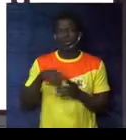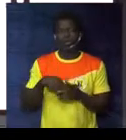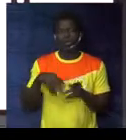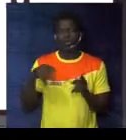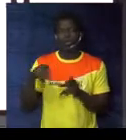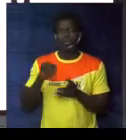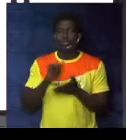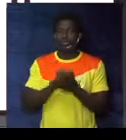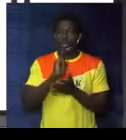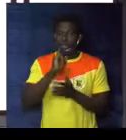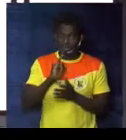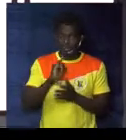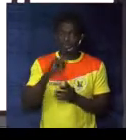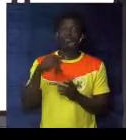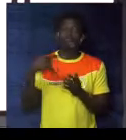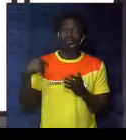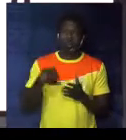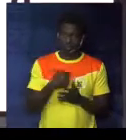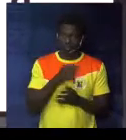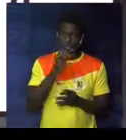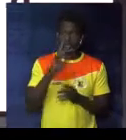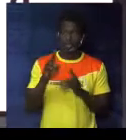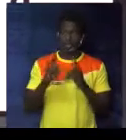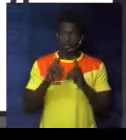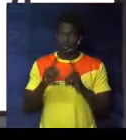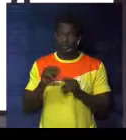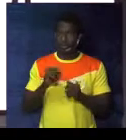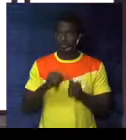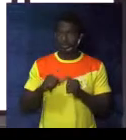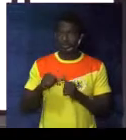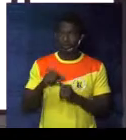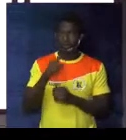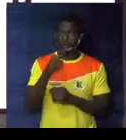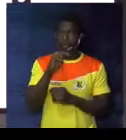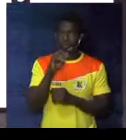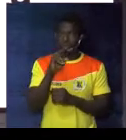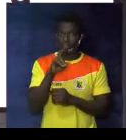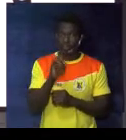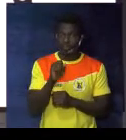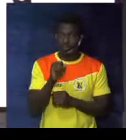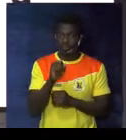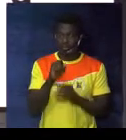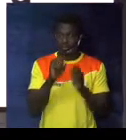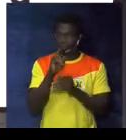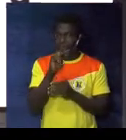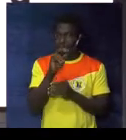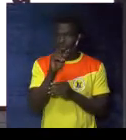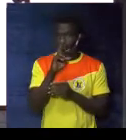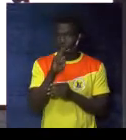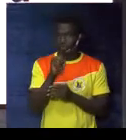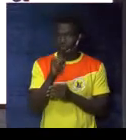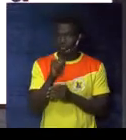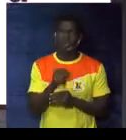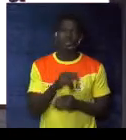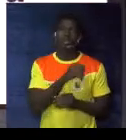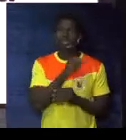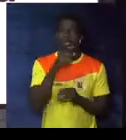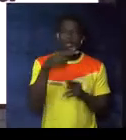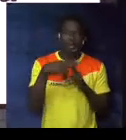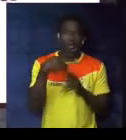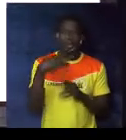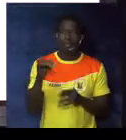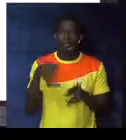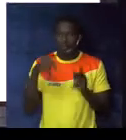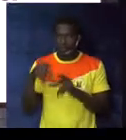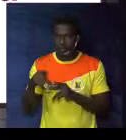or person. That is, we're talking about now. You remember what a noun is? I trust you. A noun is the name